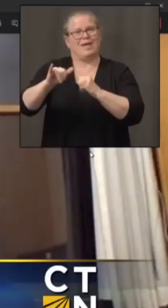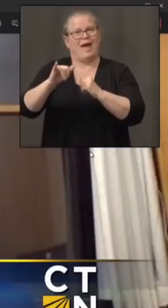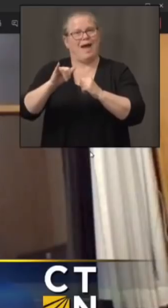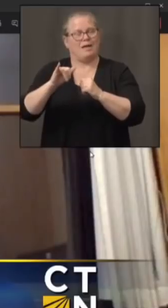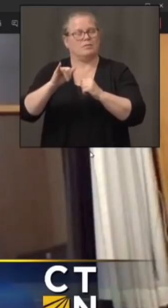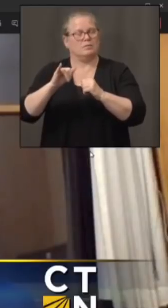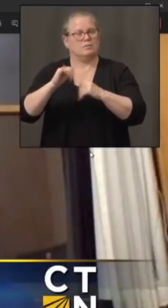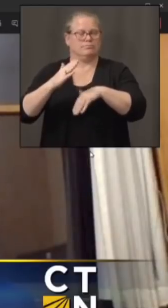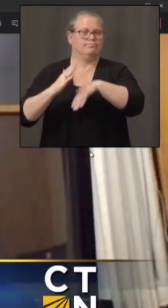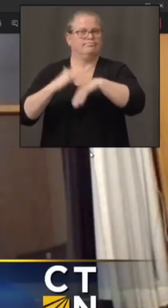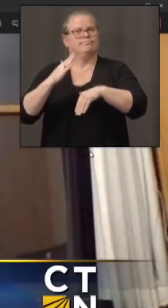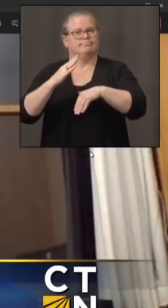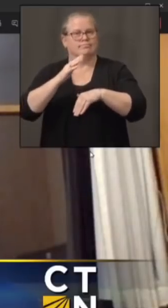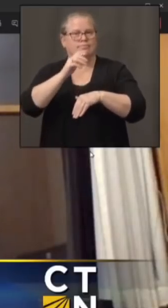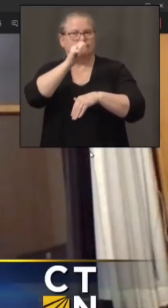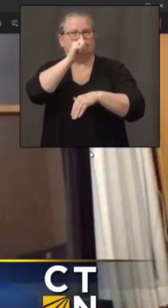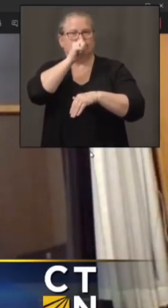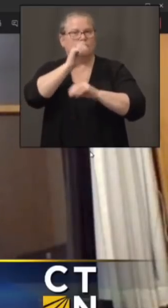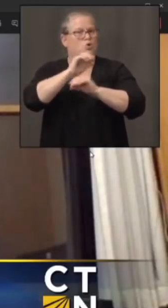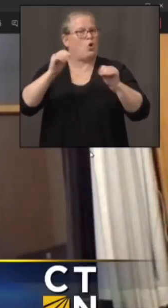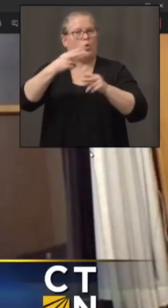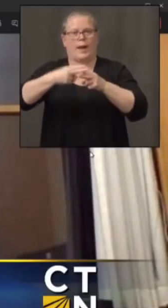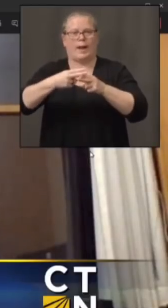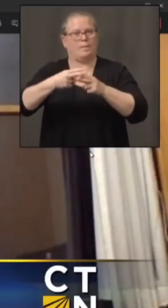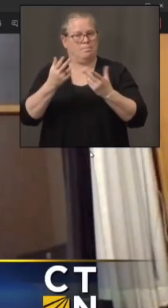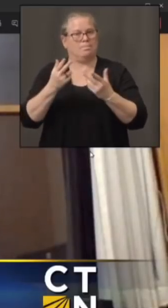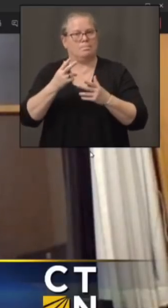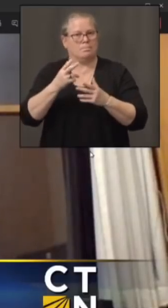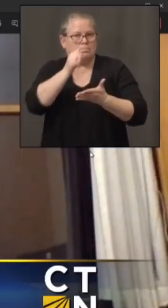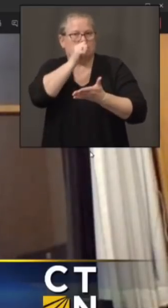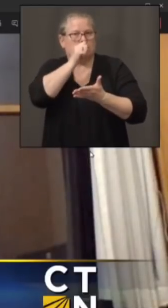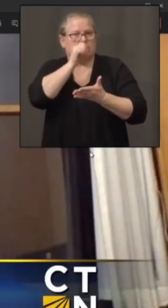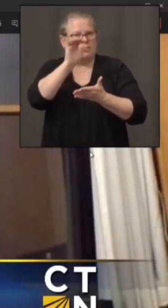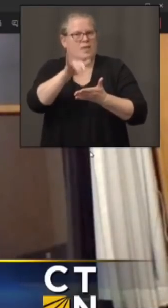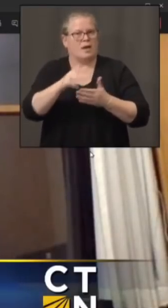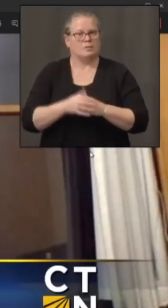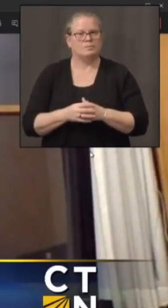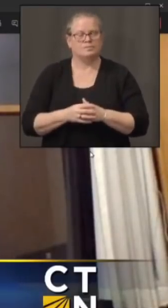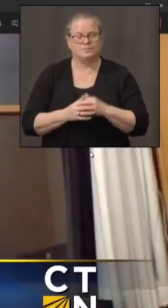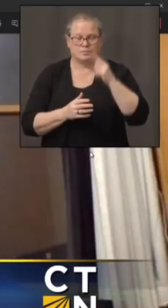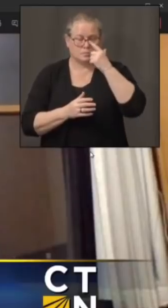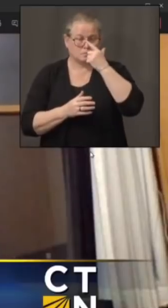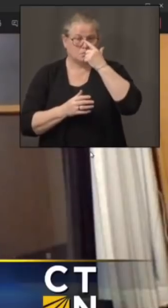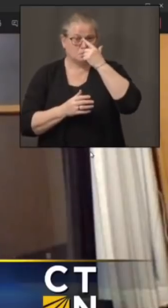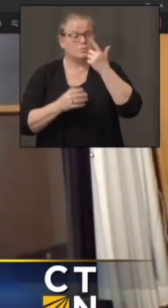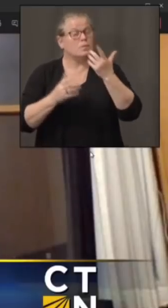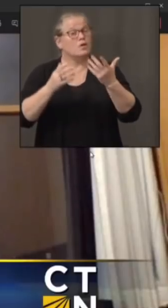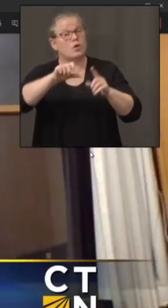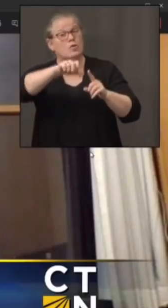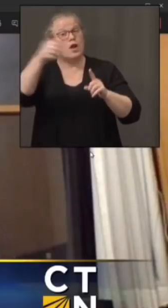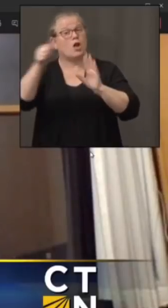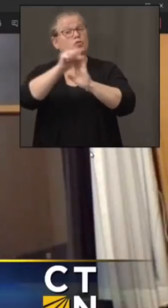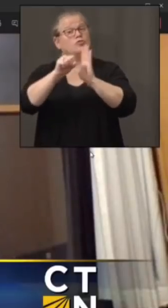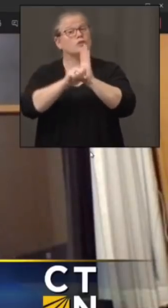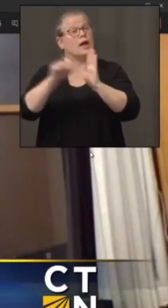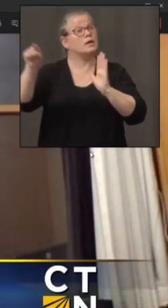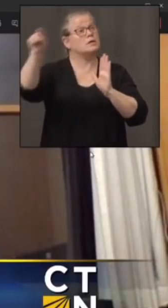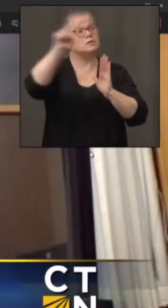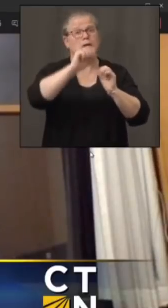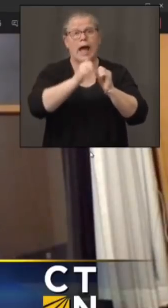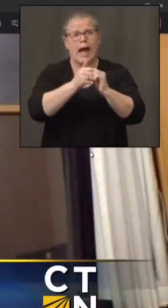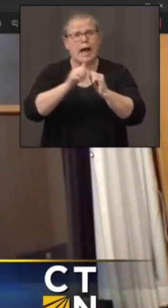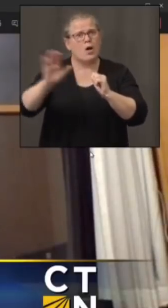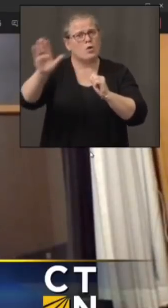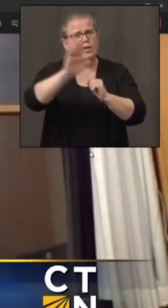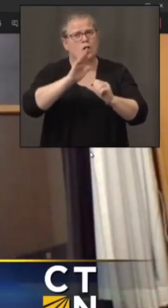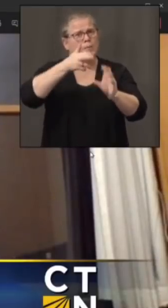So that's how the process works. Do you have any information what the experience has been in other states as far as participation in that? I